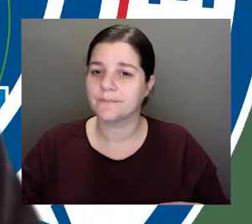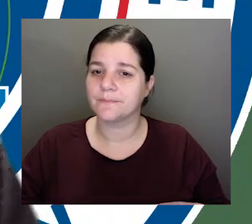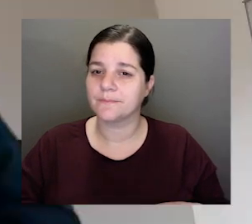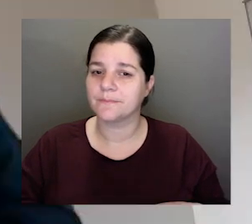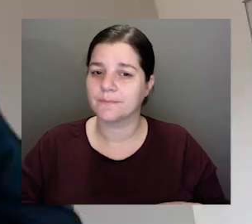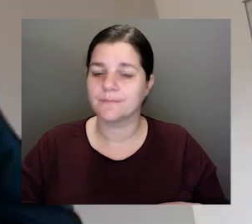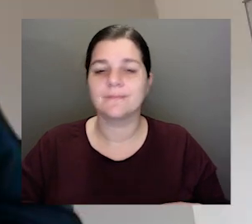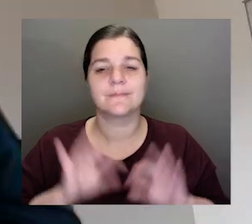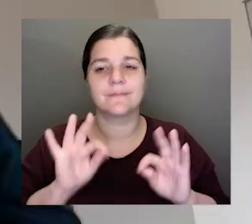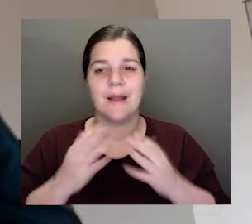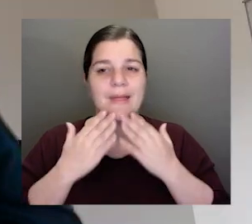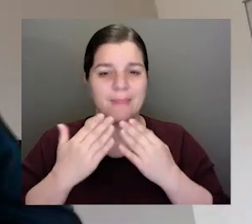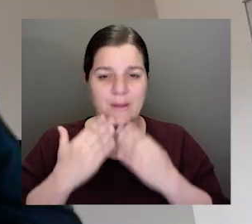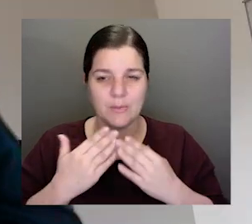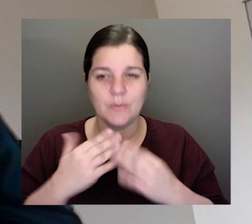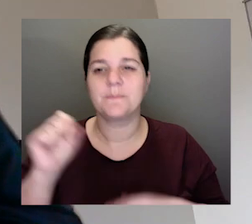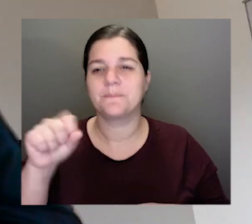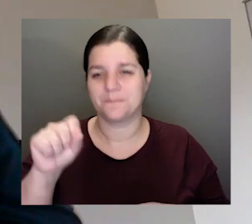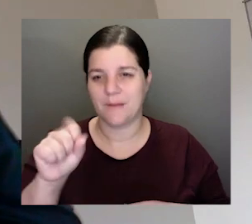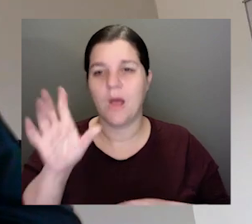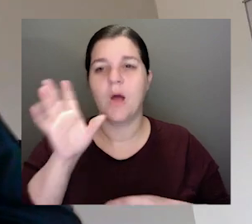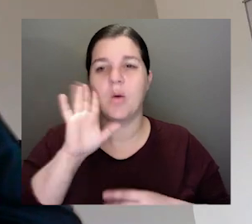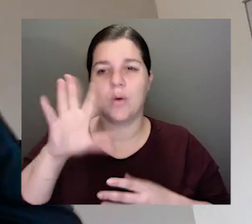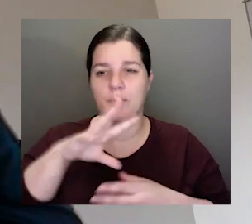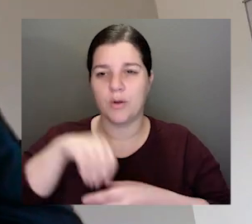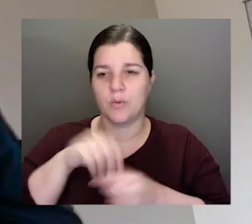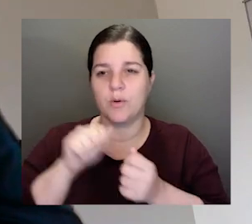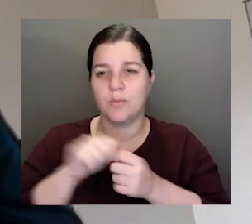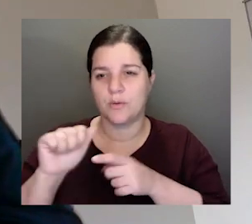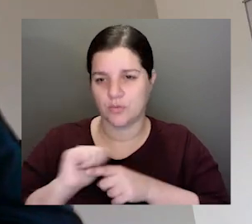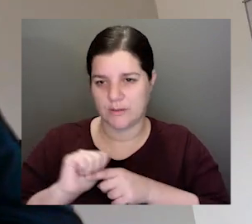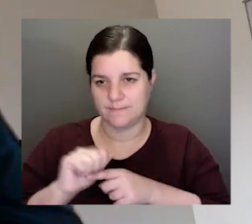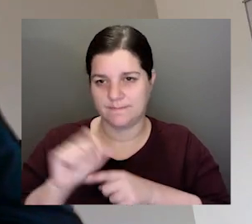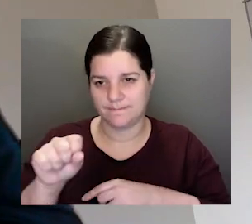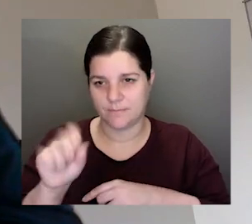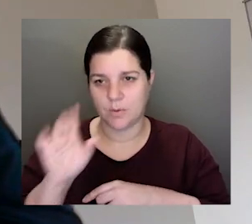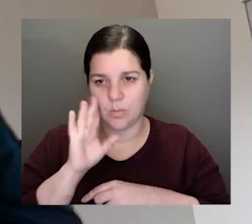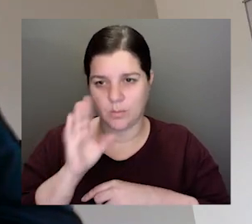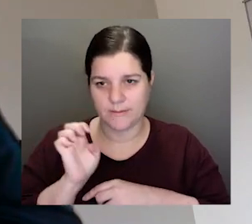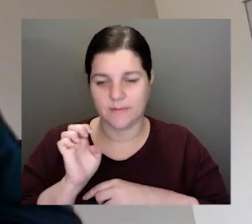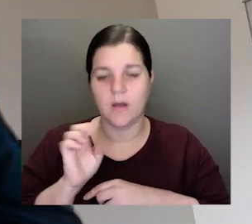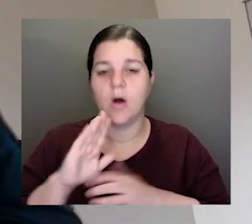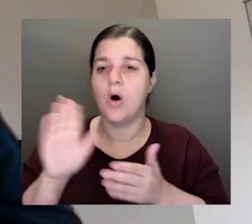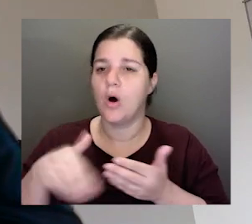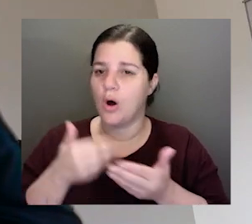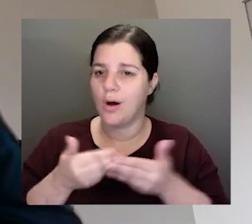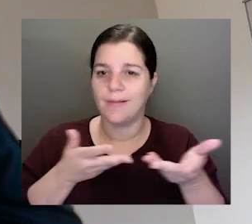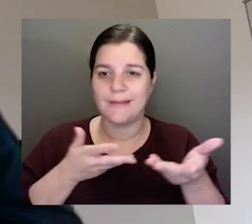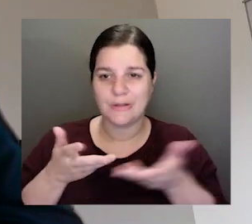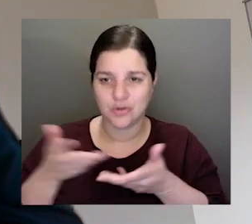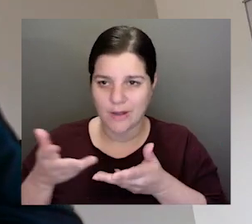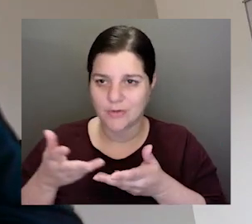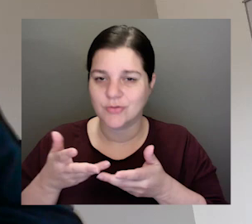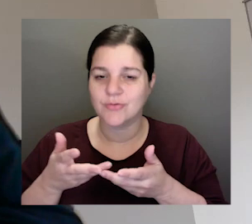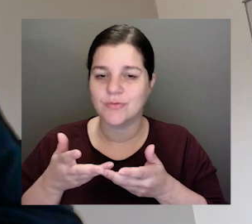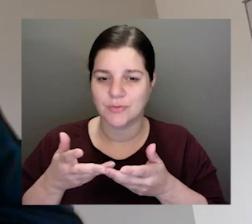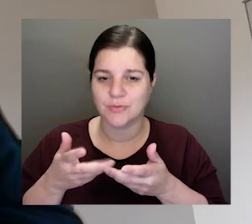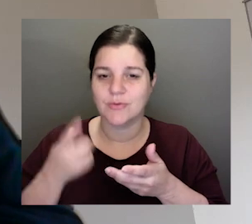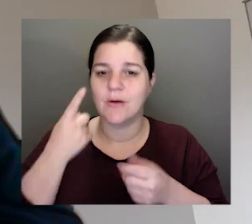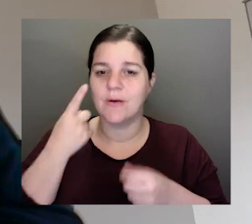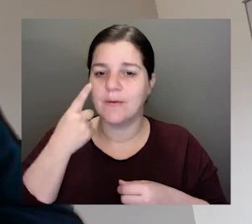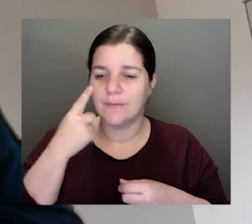Thank you. That is incorporated into the training. All the interactions for